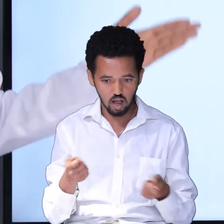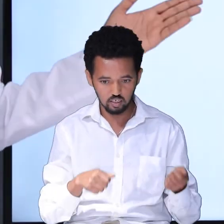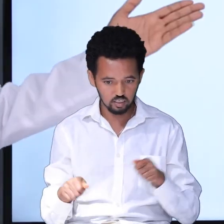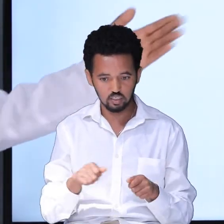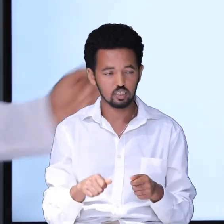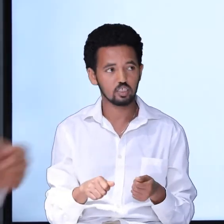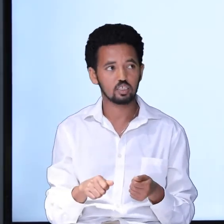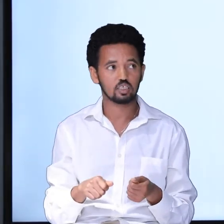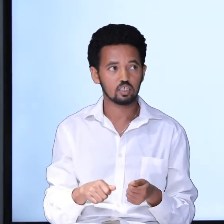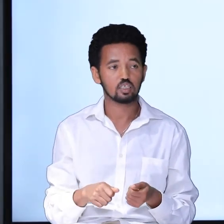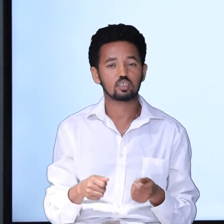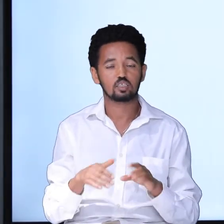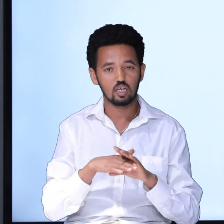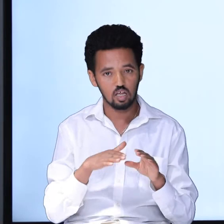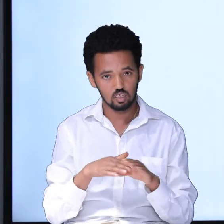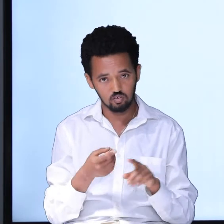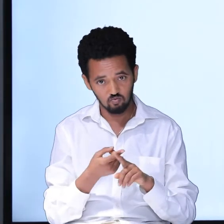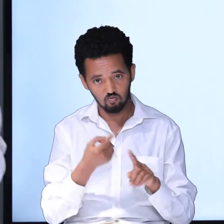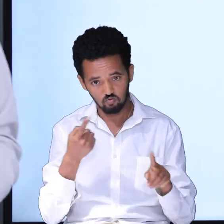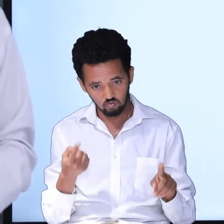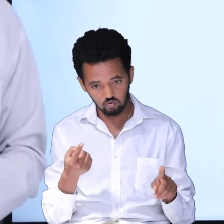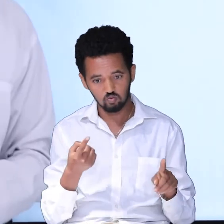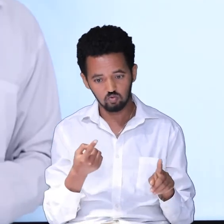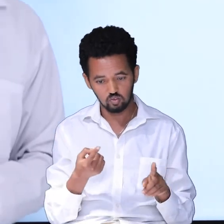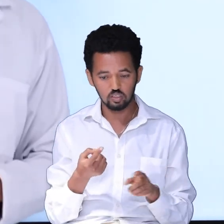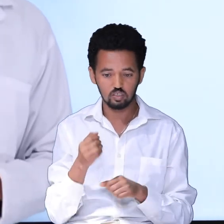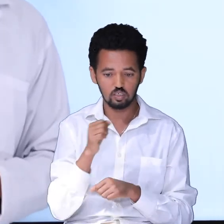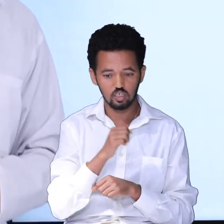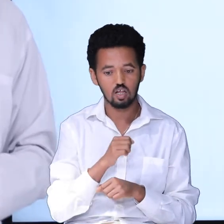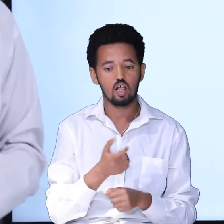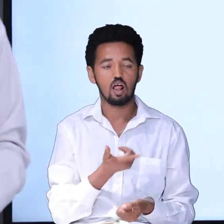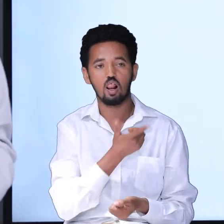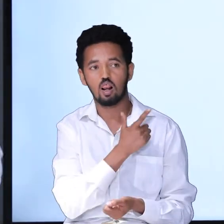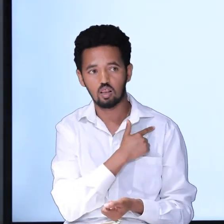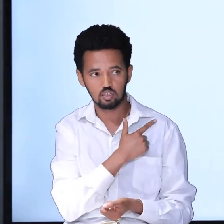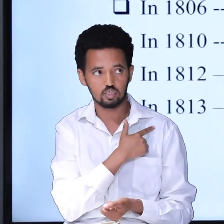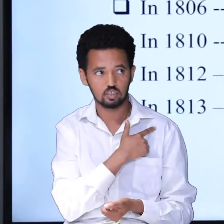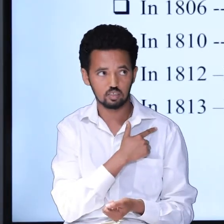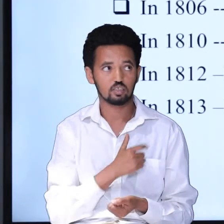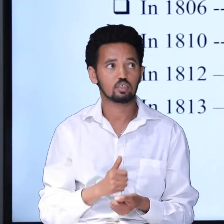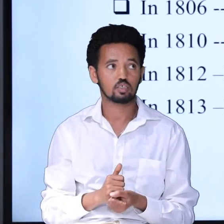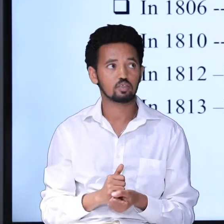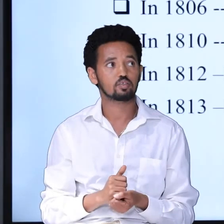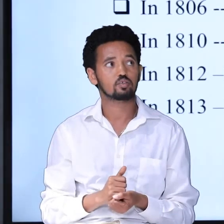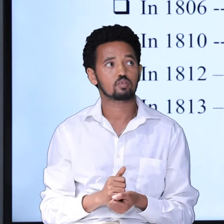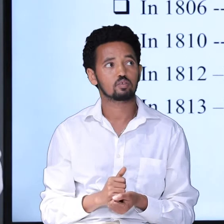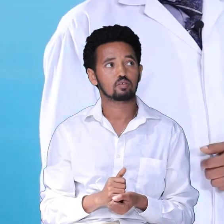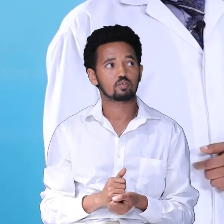pay salaries for the religious leader or for the clergy.